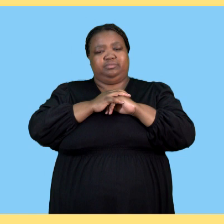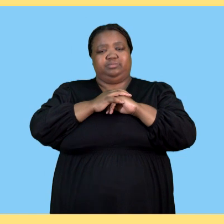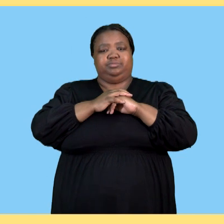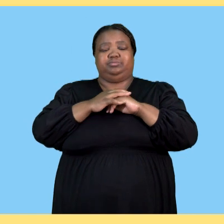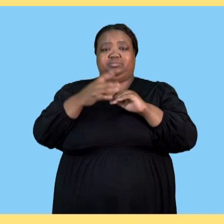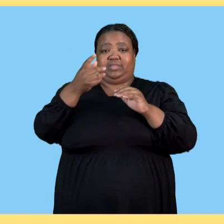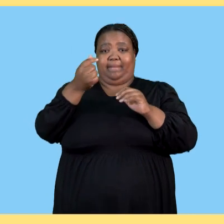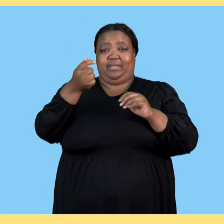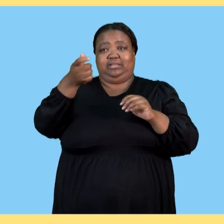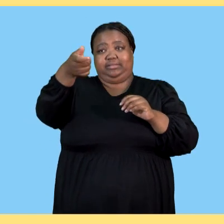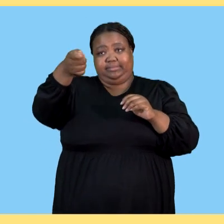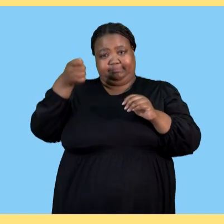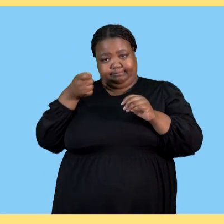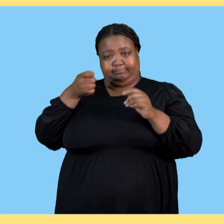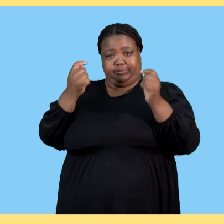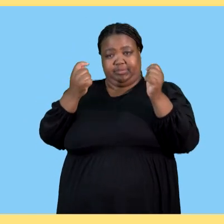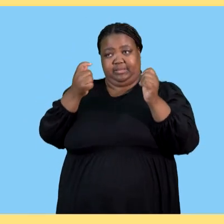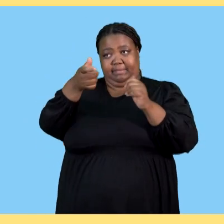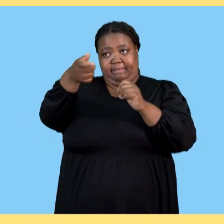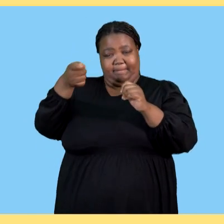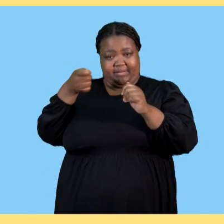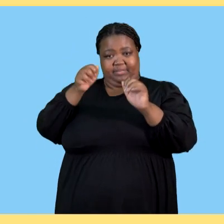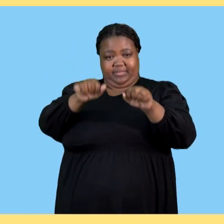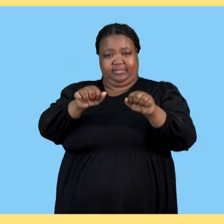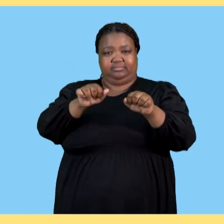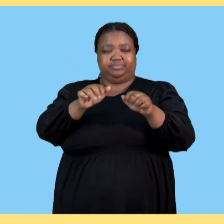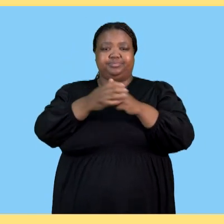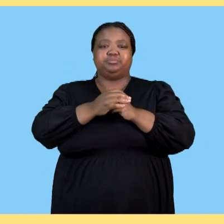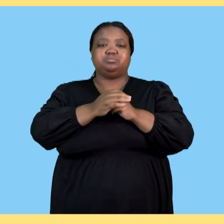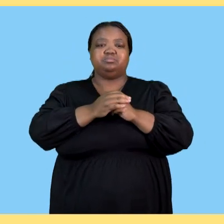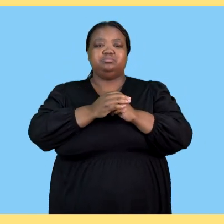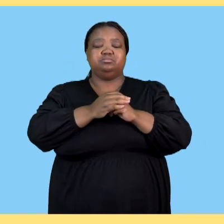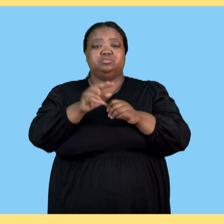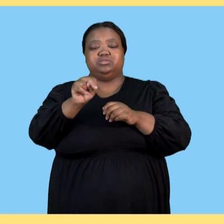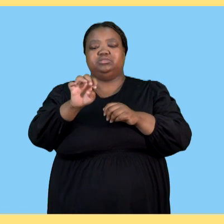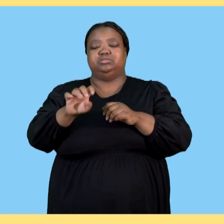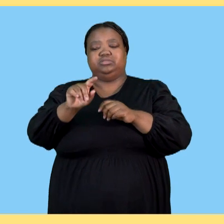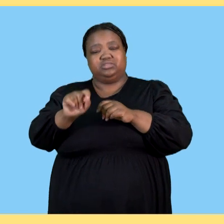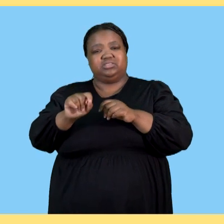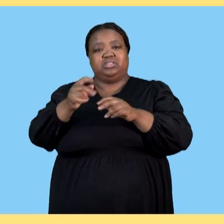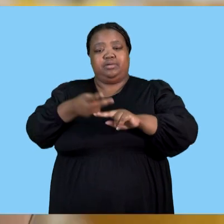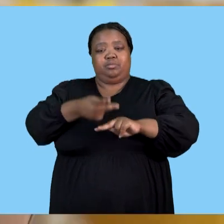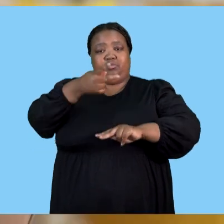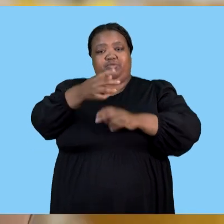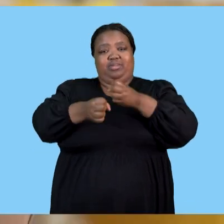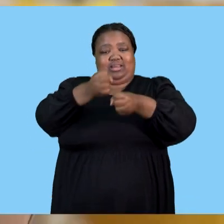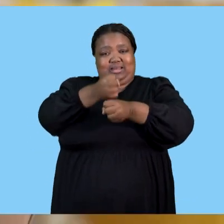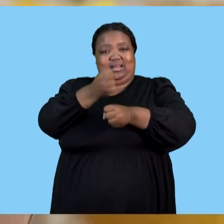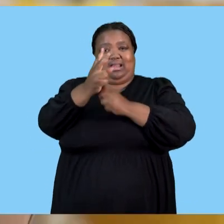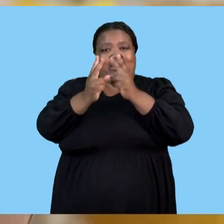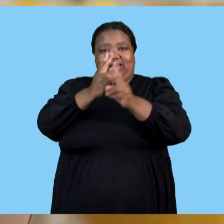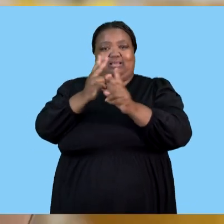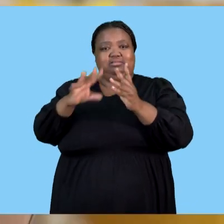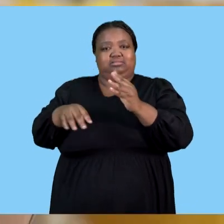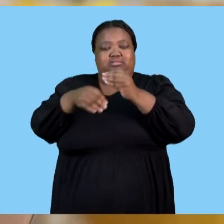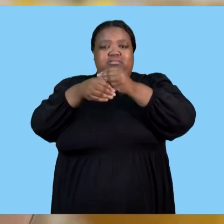70,200. That is my drawings. Very important. Let me say this again. Your net profit for the year, you add it.